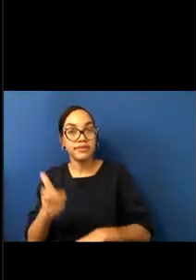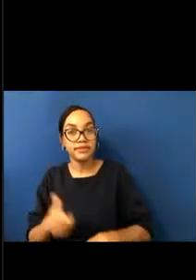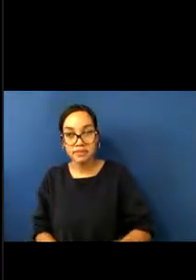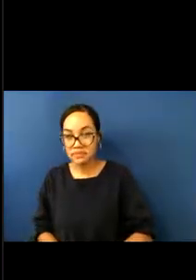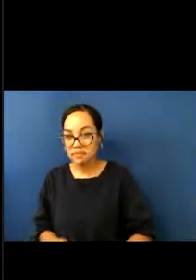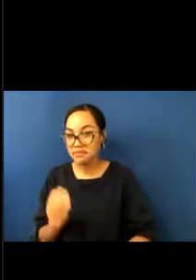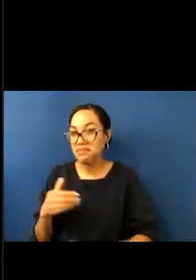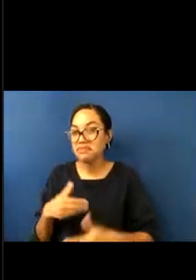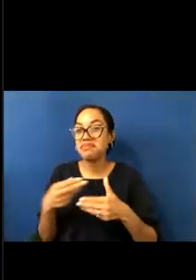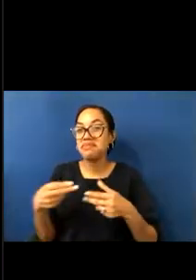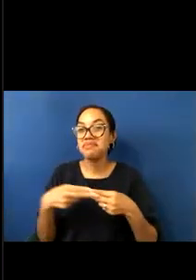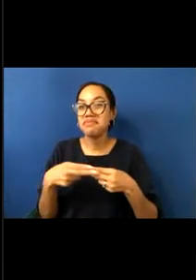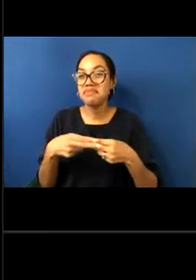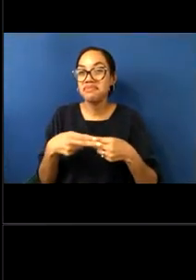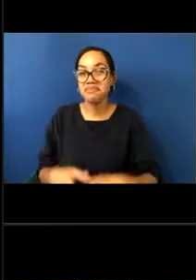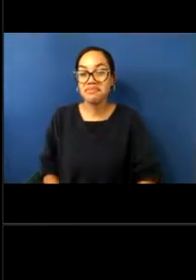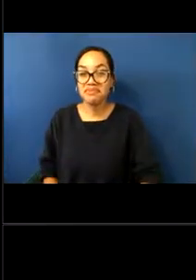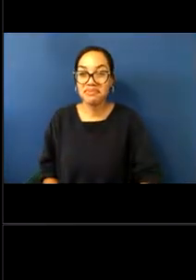please.